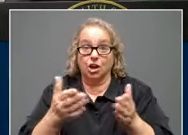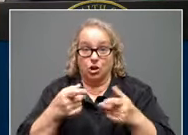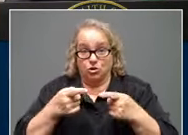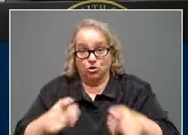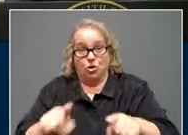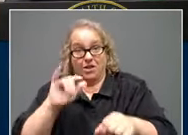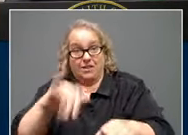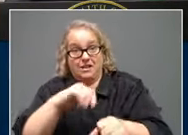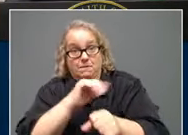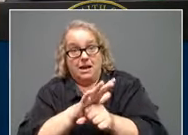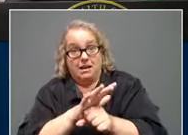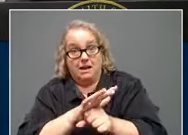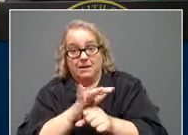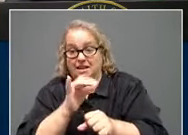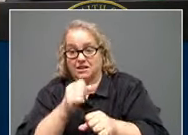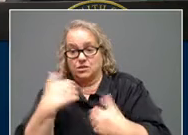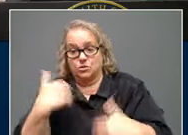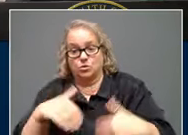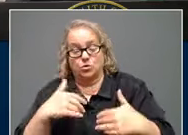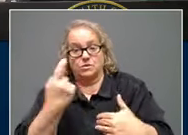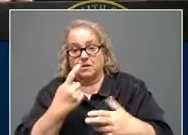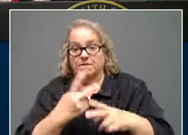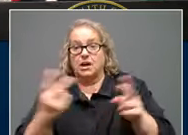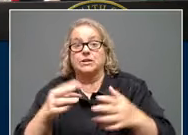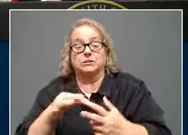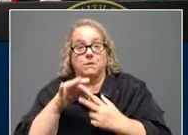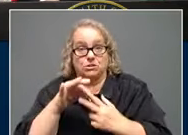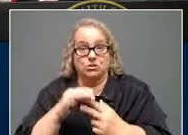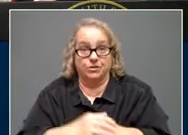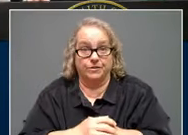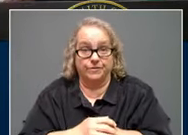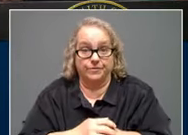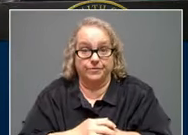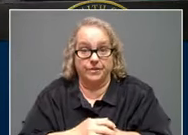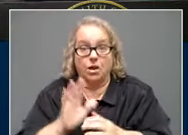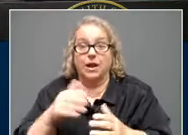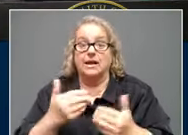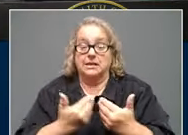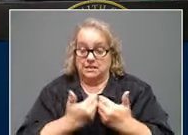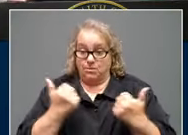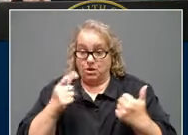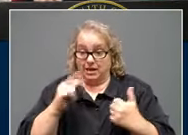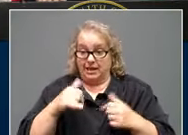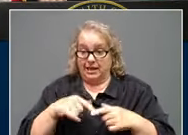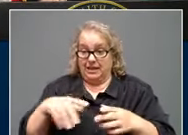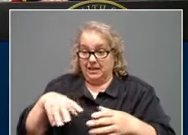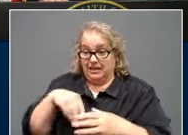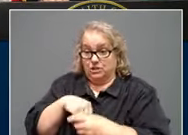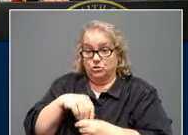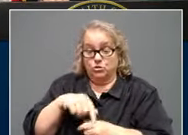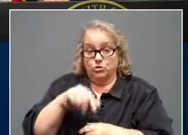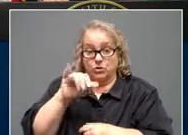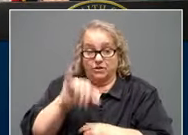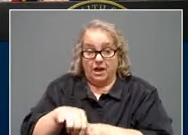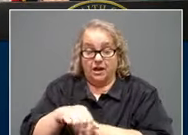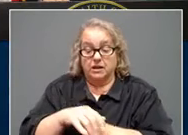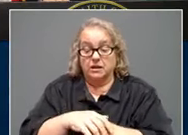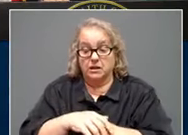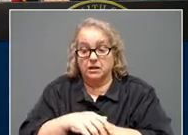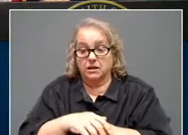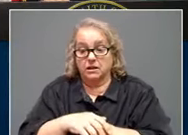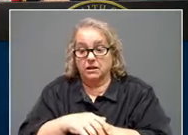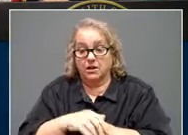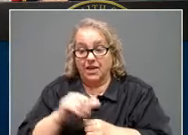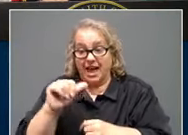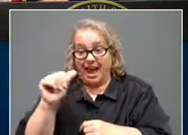pandemic is something truly special. Separately, in addition to the athletes that